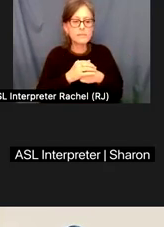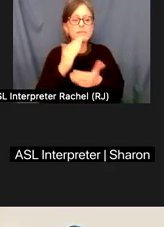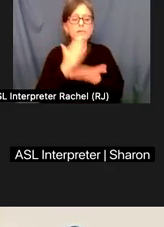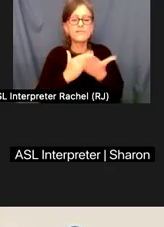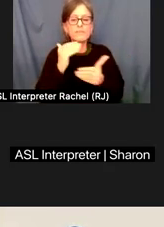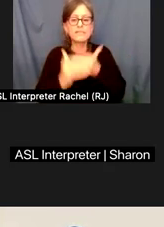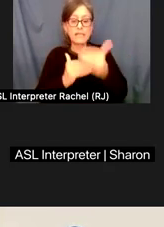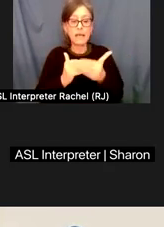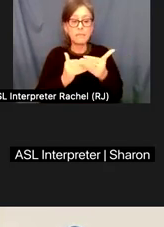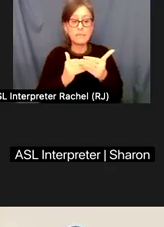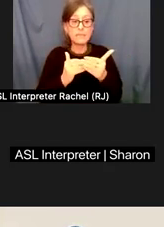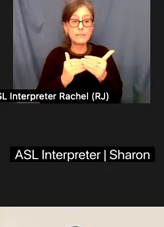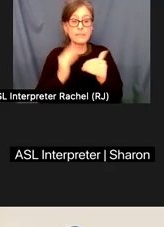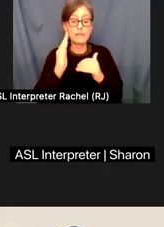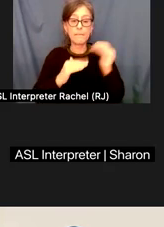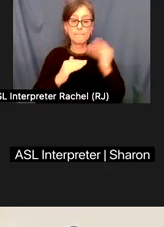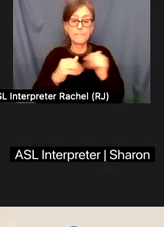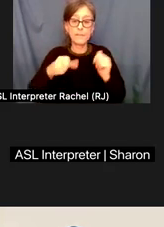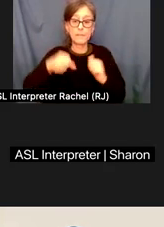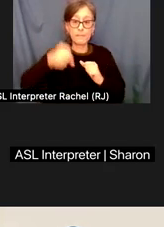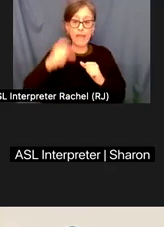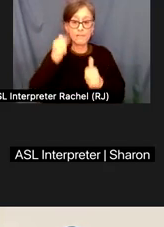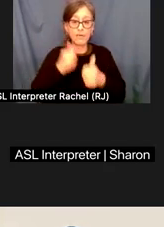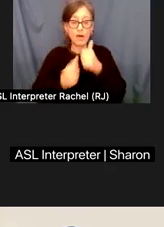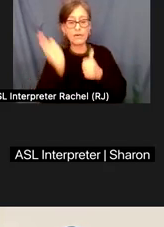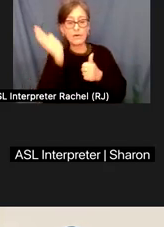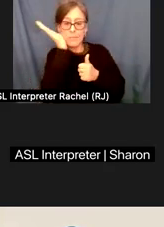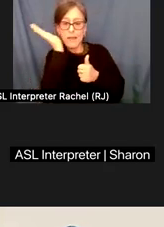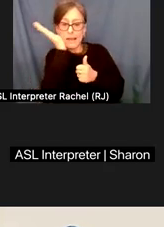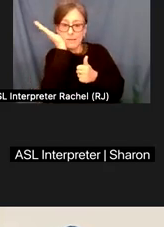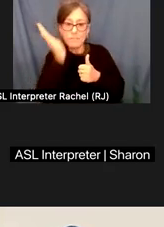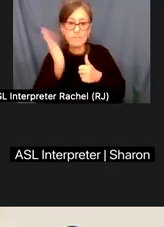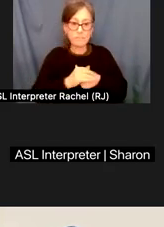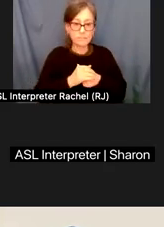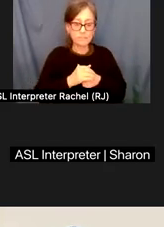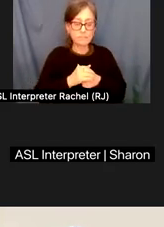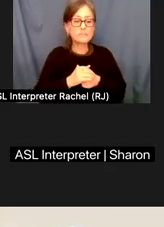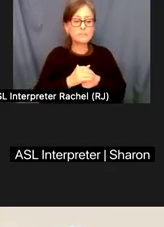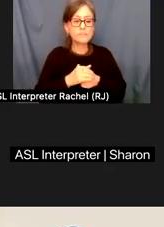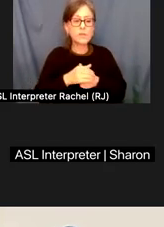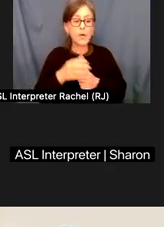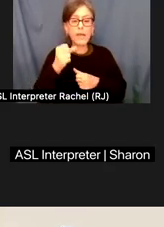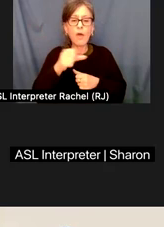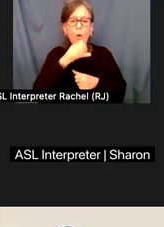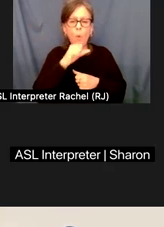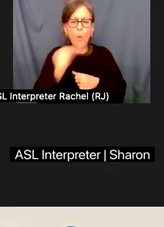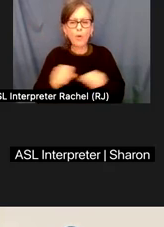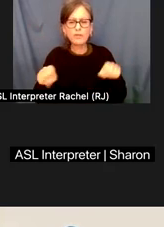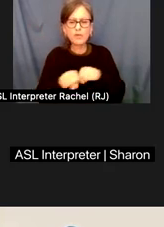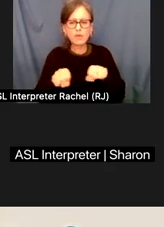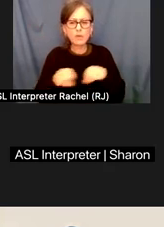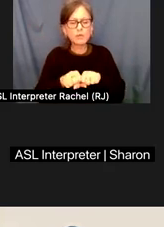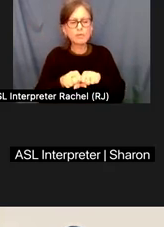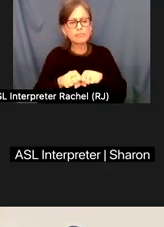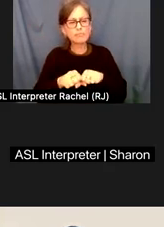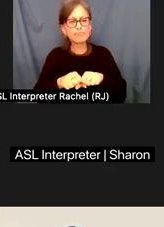take. Build the bag that goes under your bed. I think that's pretty easy to do. Grab an old pair of shoes, but a good pair of